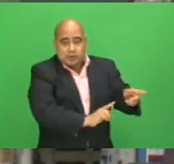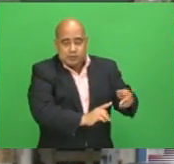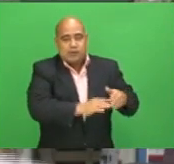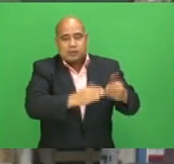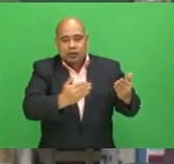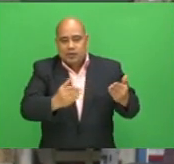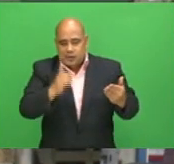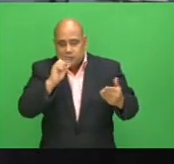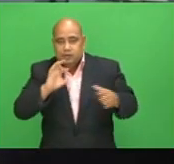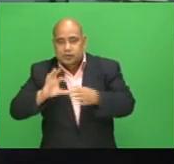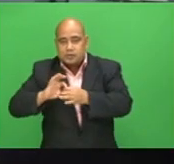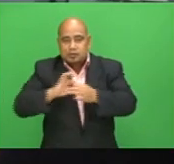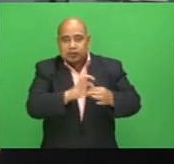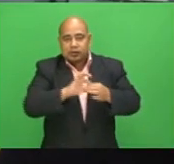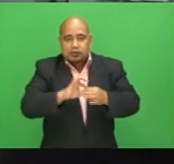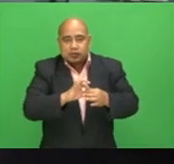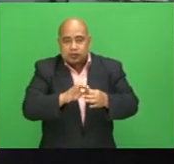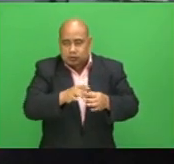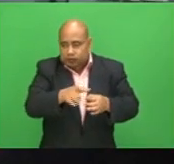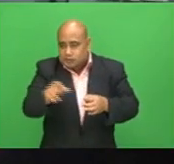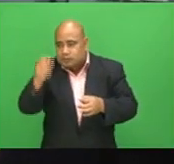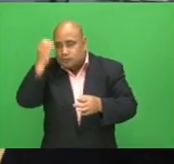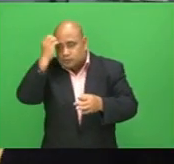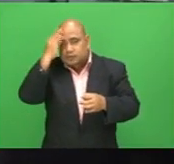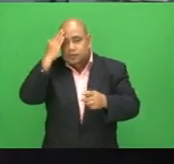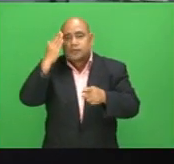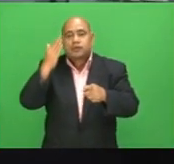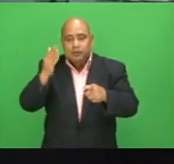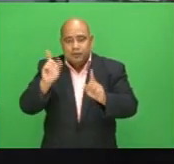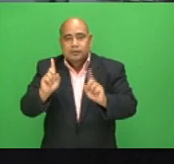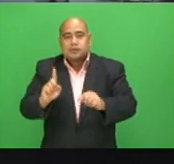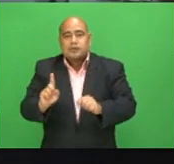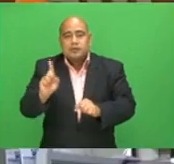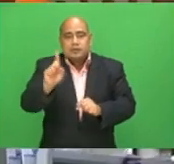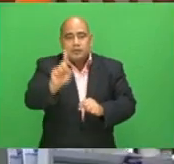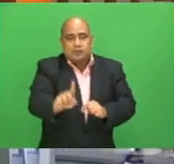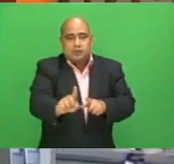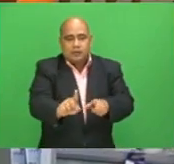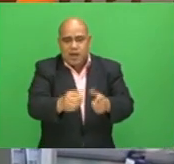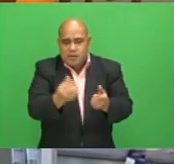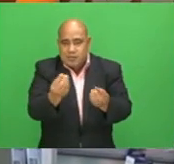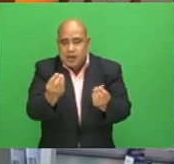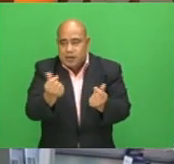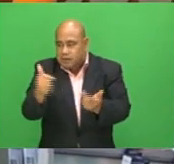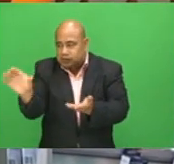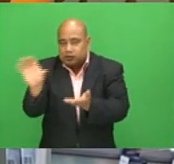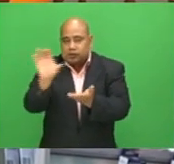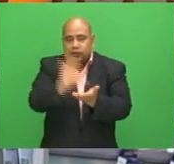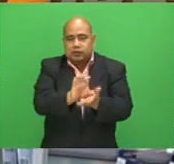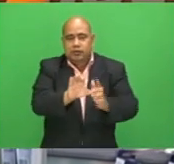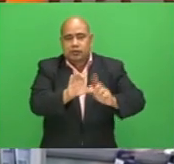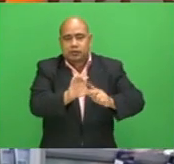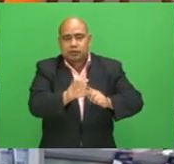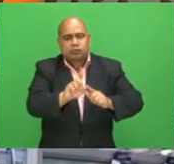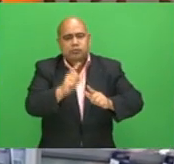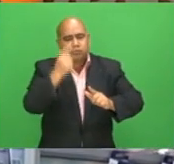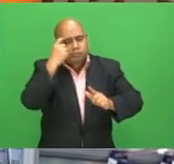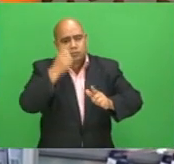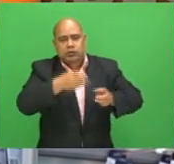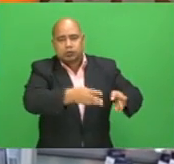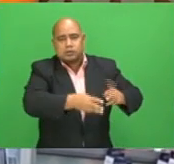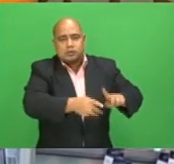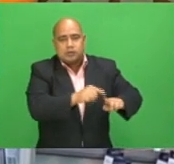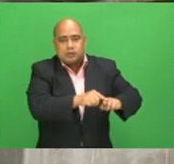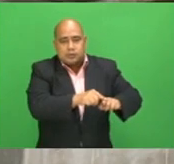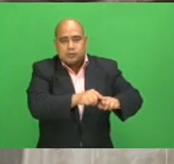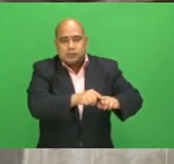that we have that if one is maybe in short supply, then we can use the other alternative. But also we have the free medical scheme that is in place.